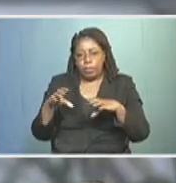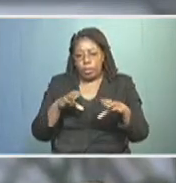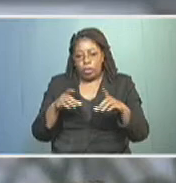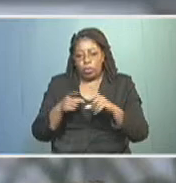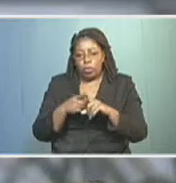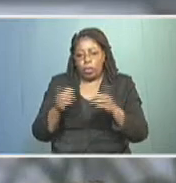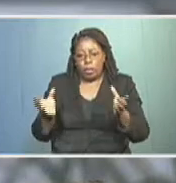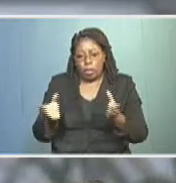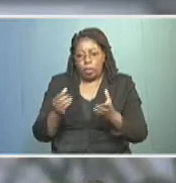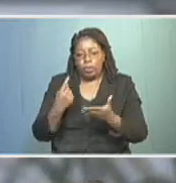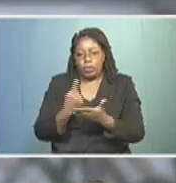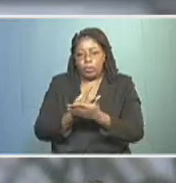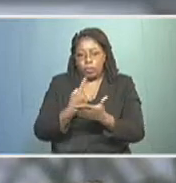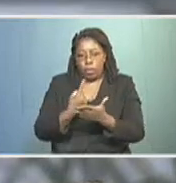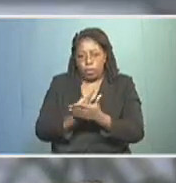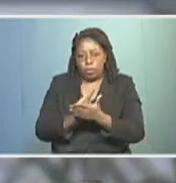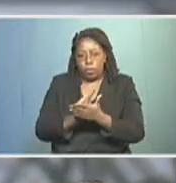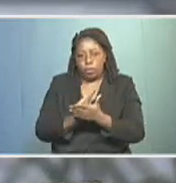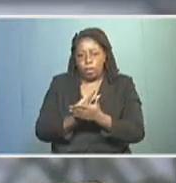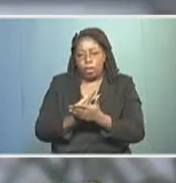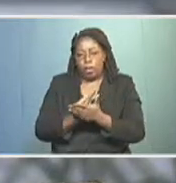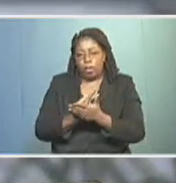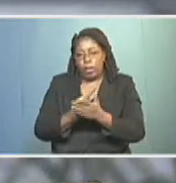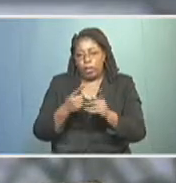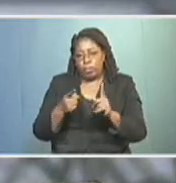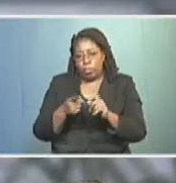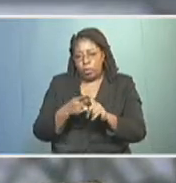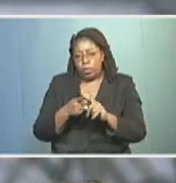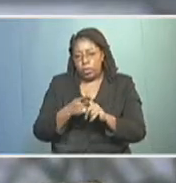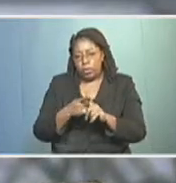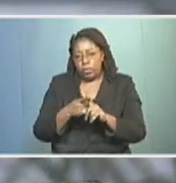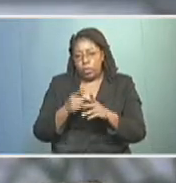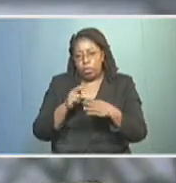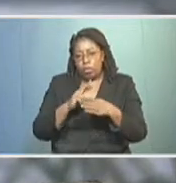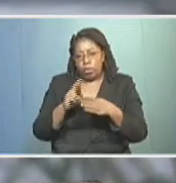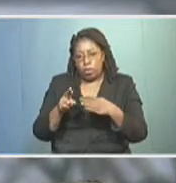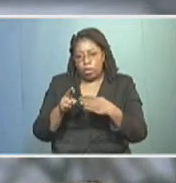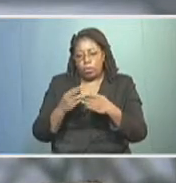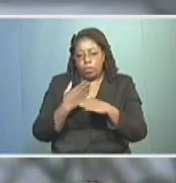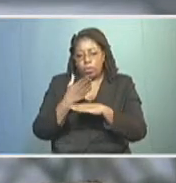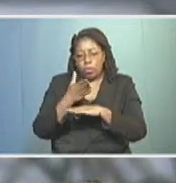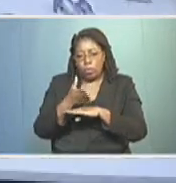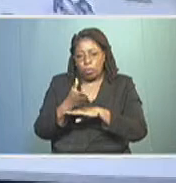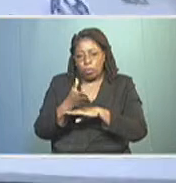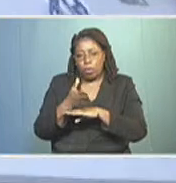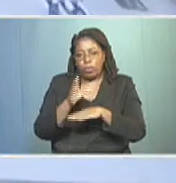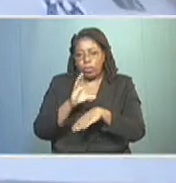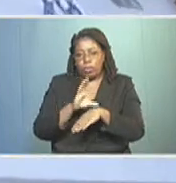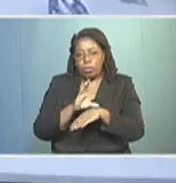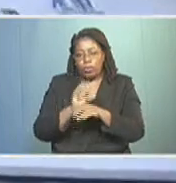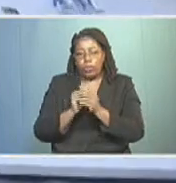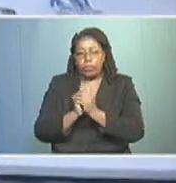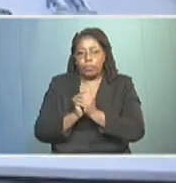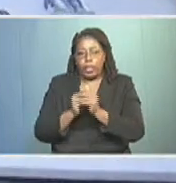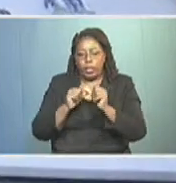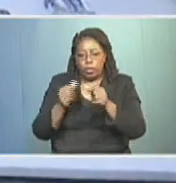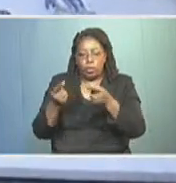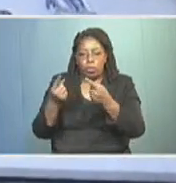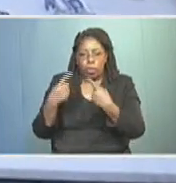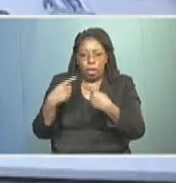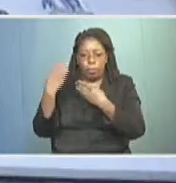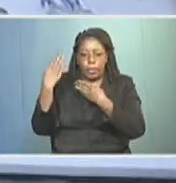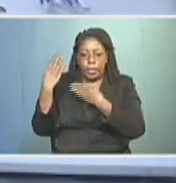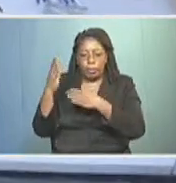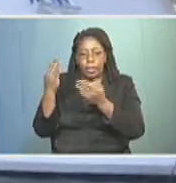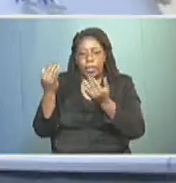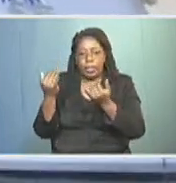encourage discussion and positive action all across the church. Well, still to come, a